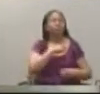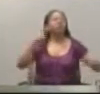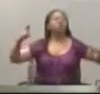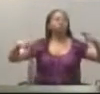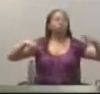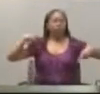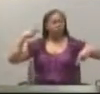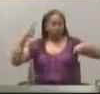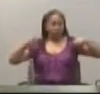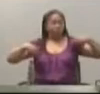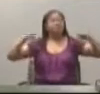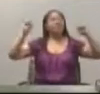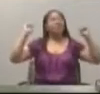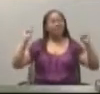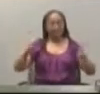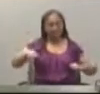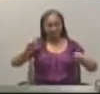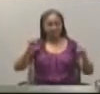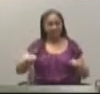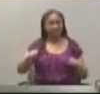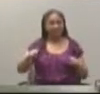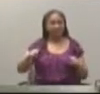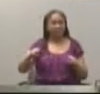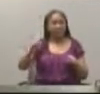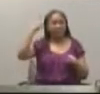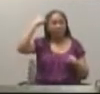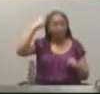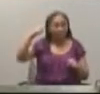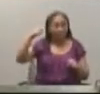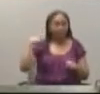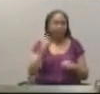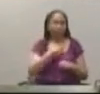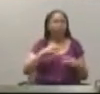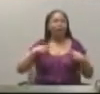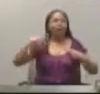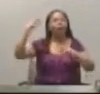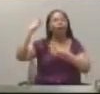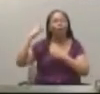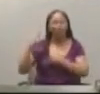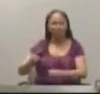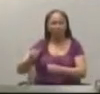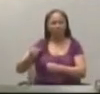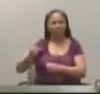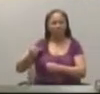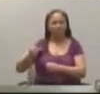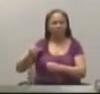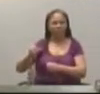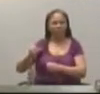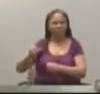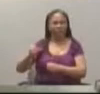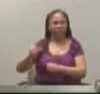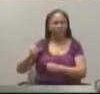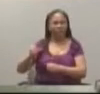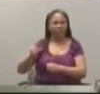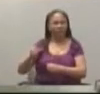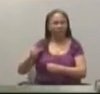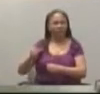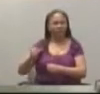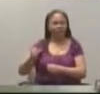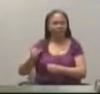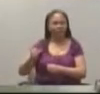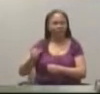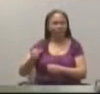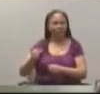This is why we rejoice, because we have hope. We have hope, and it comes from a hope